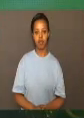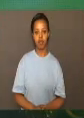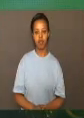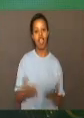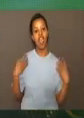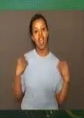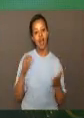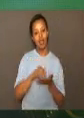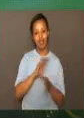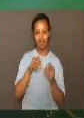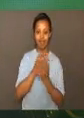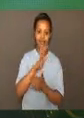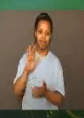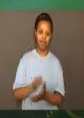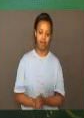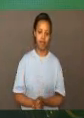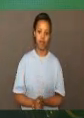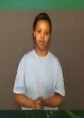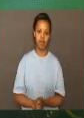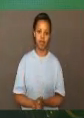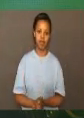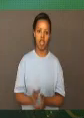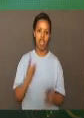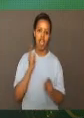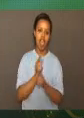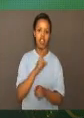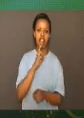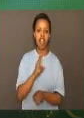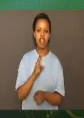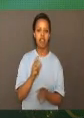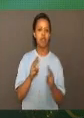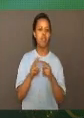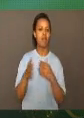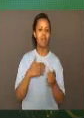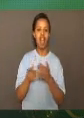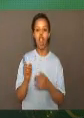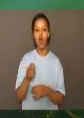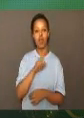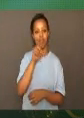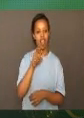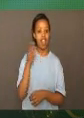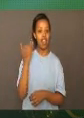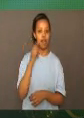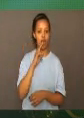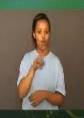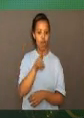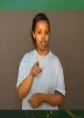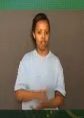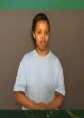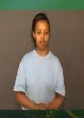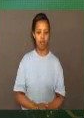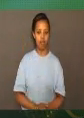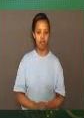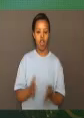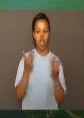Hello again, everyone. I am sure that was a simple activity for you. Let